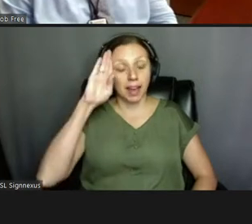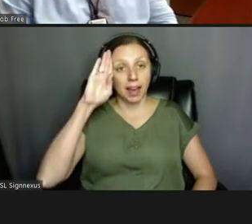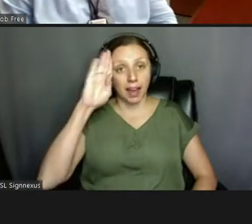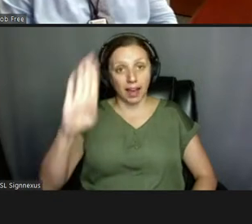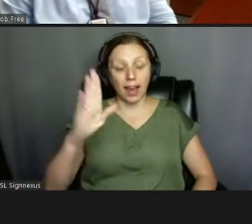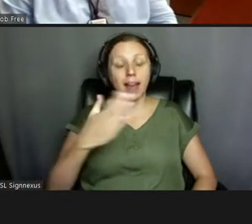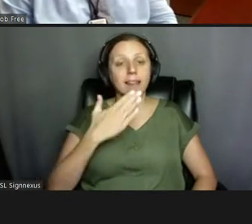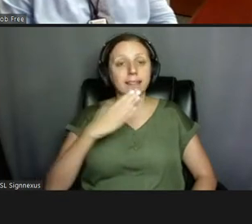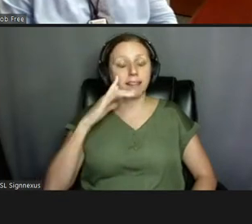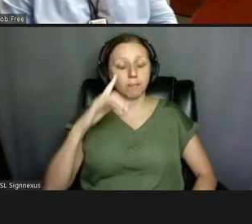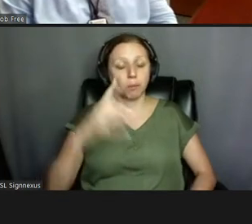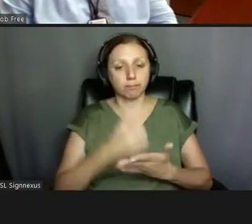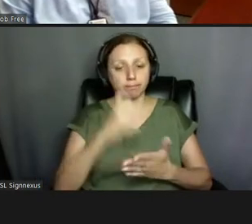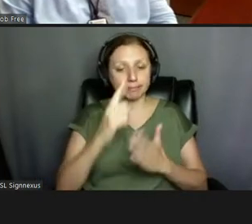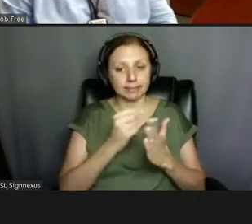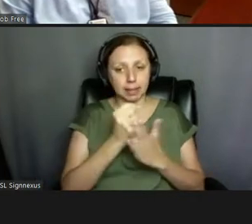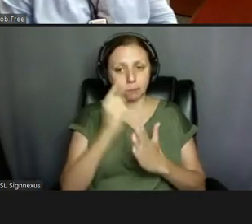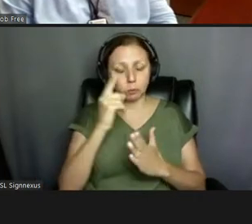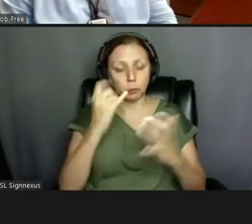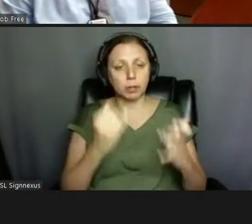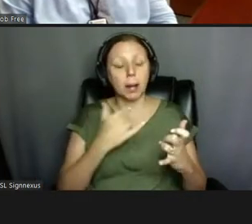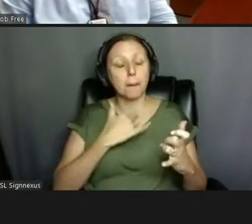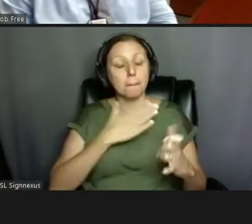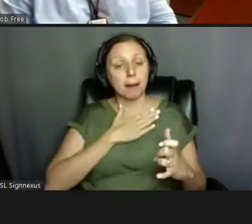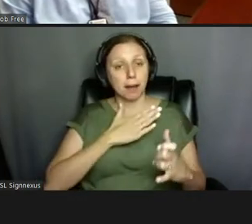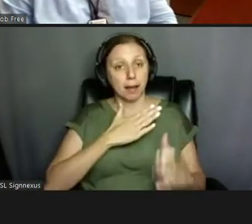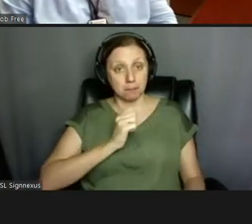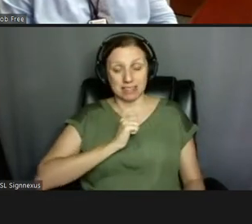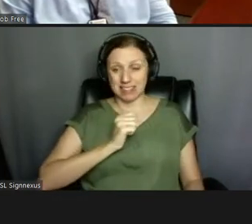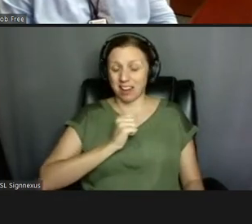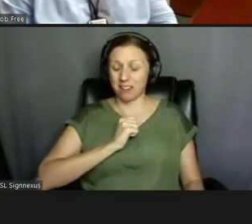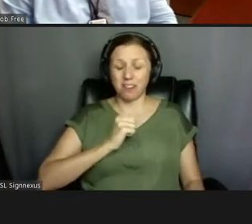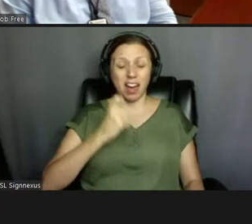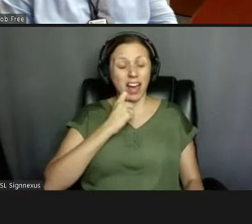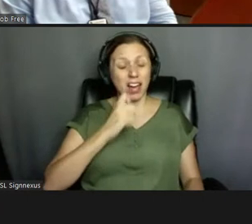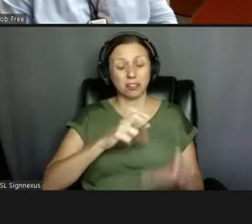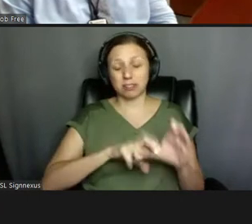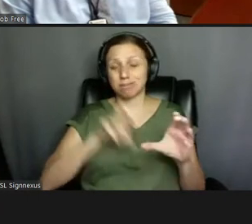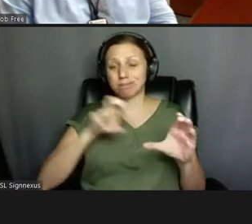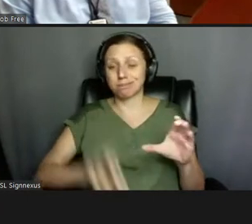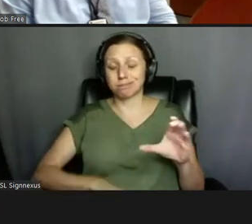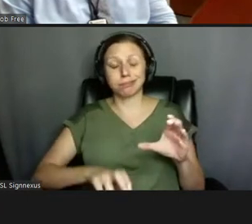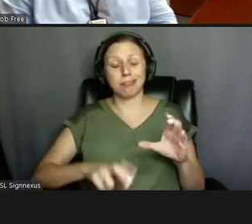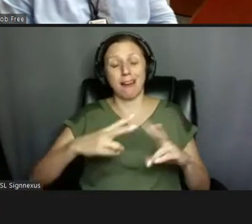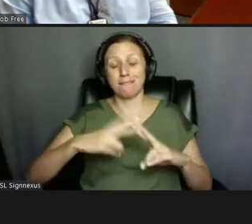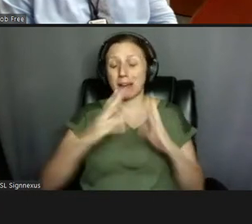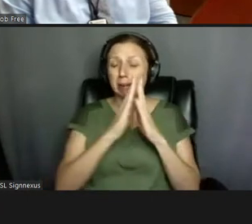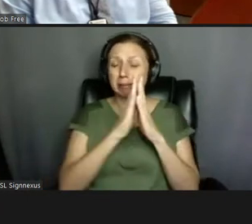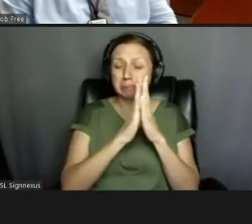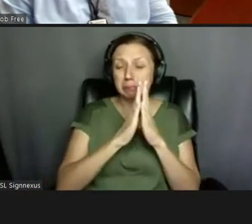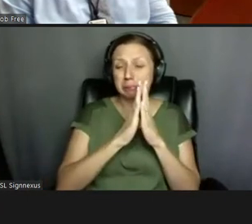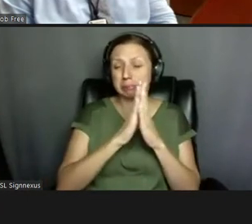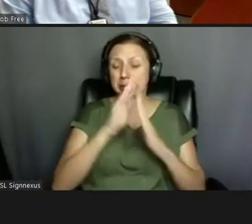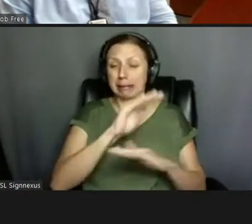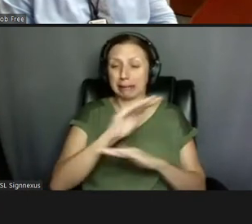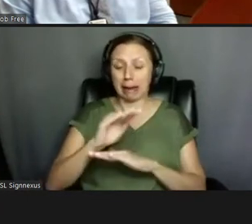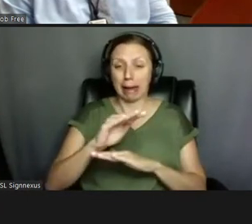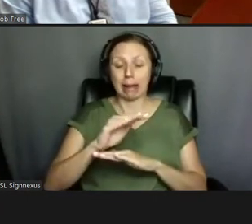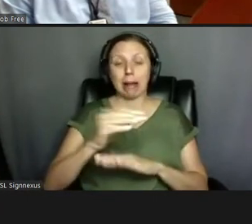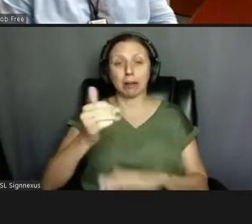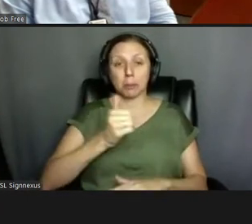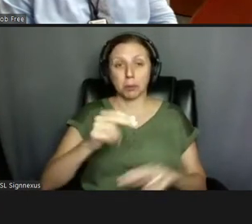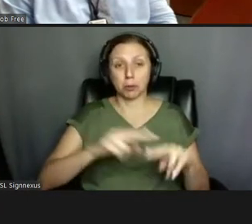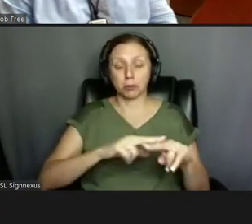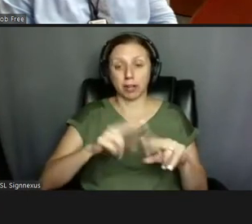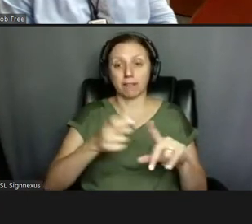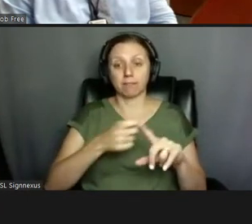Thanks for the time today. I myself just got off a very crowded PM commuter train from the city today,